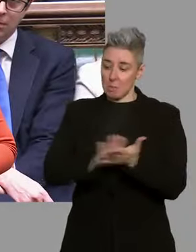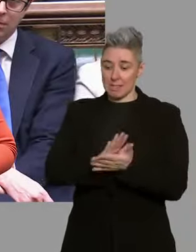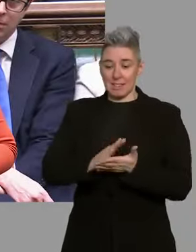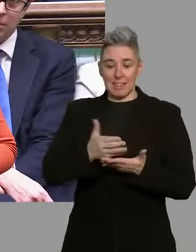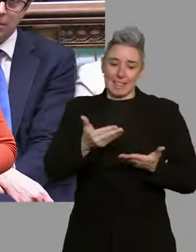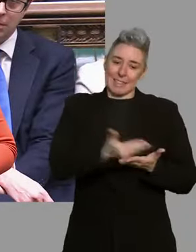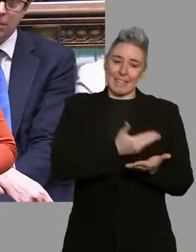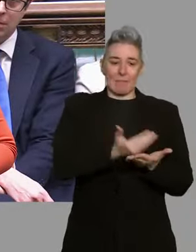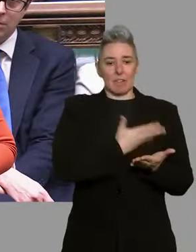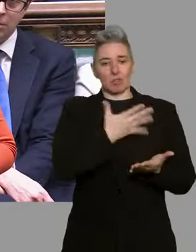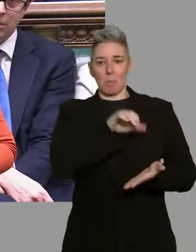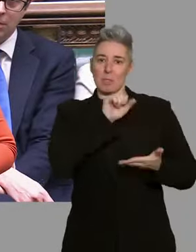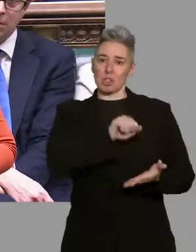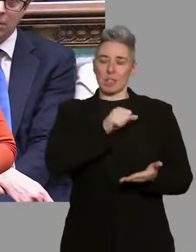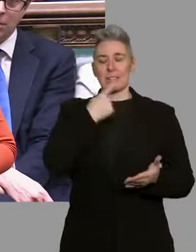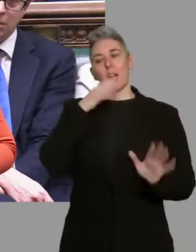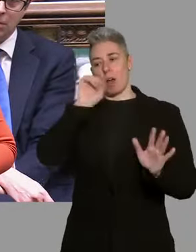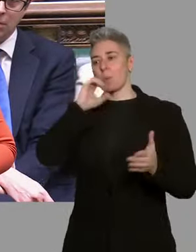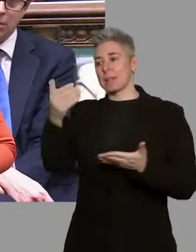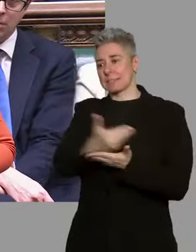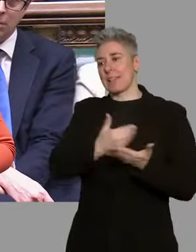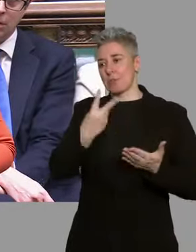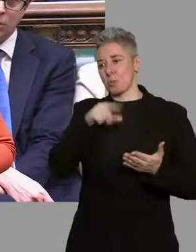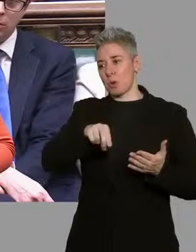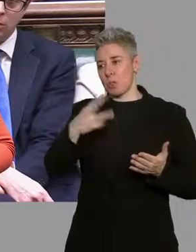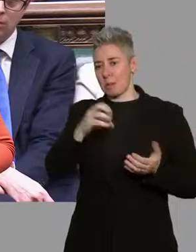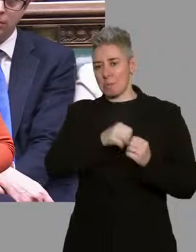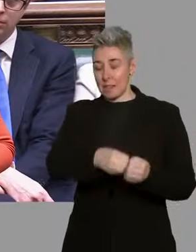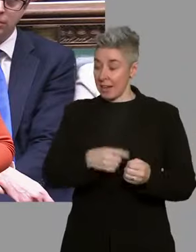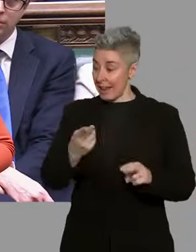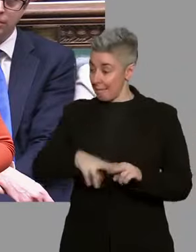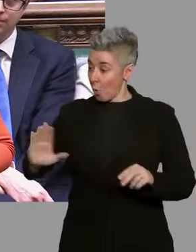the election, his Chief Secretary told the public they